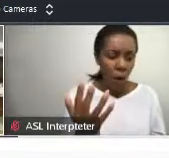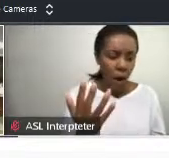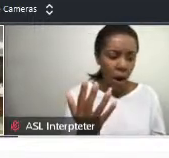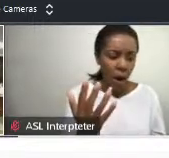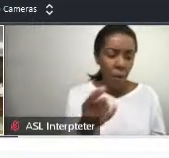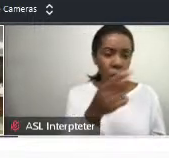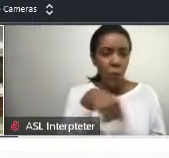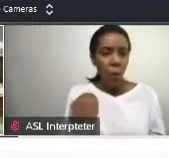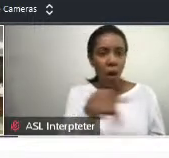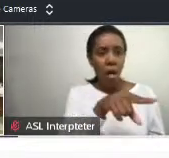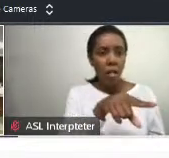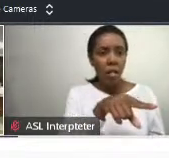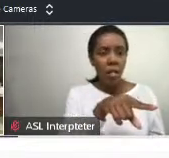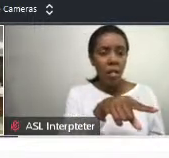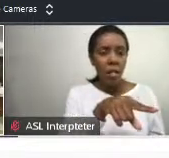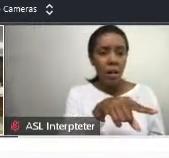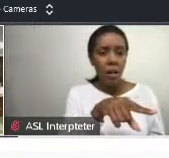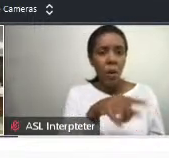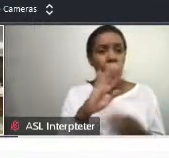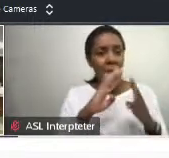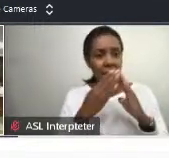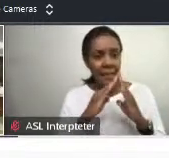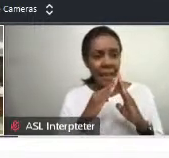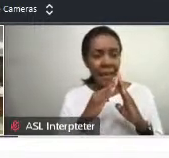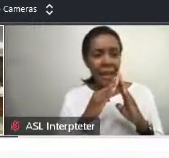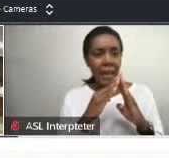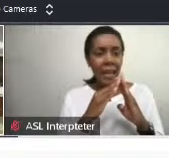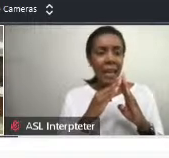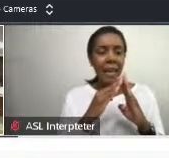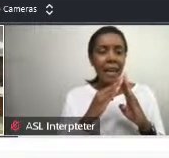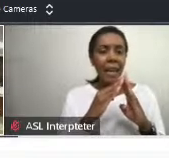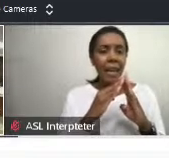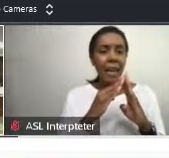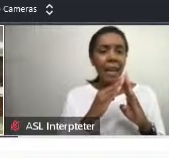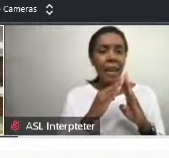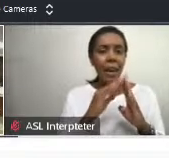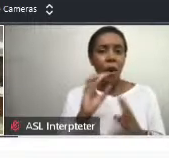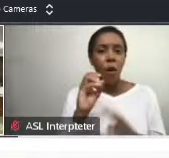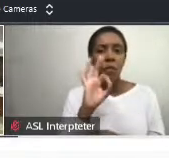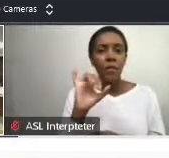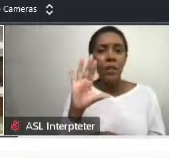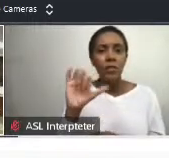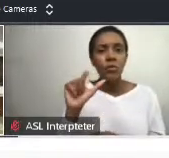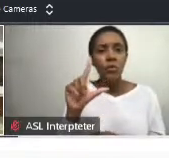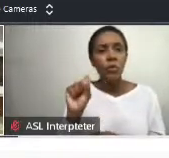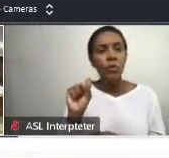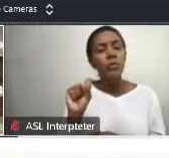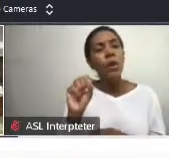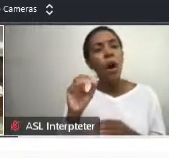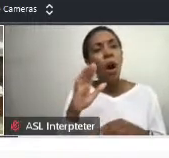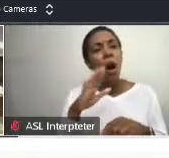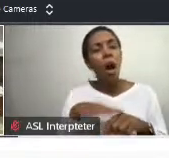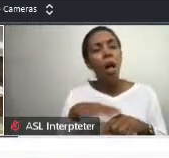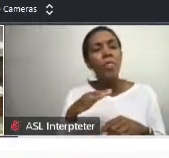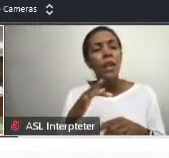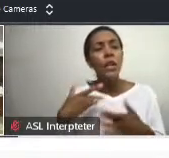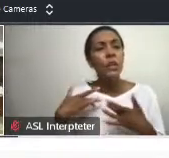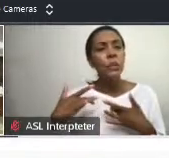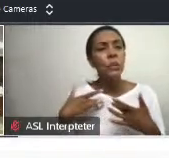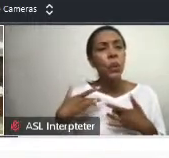you all or the city officials on the concern that is in